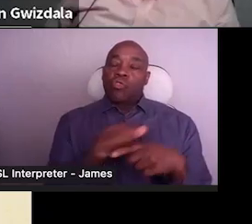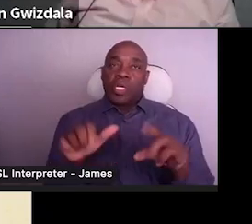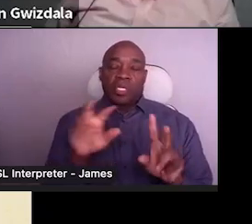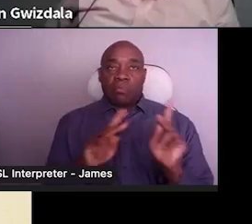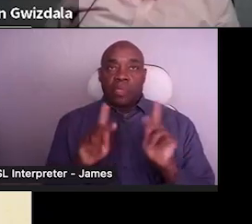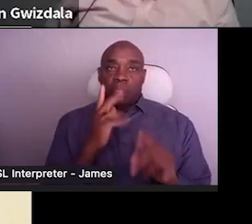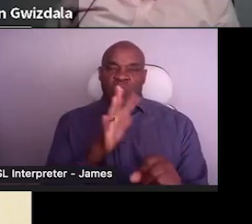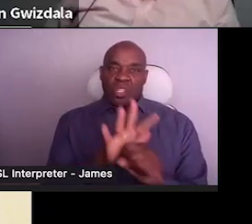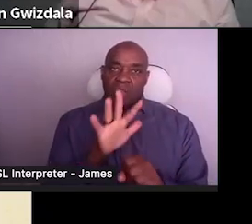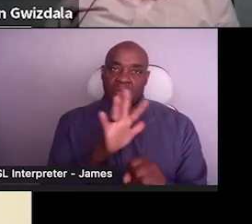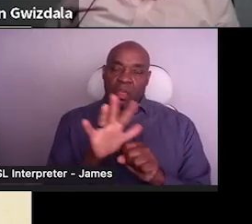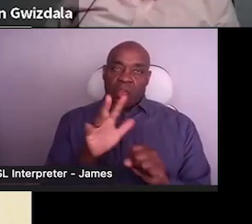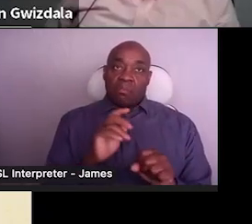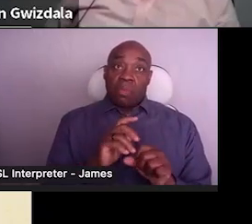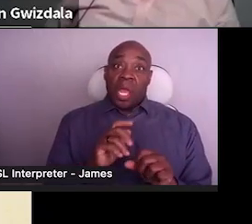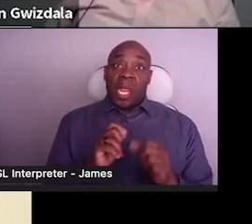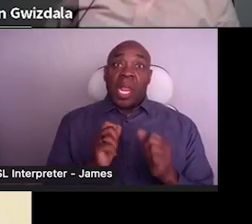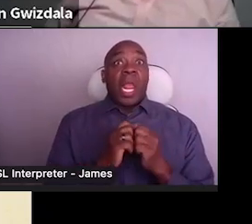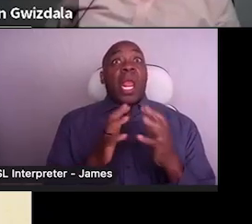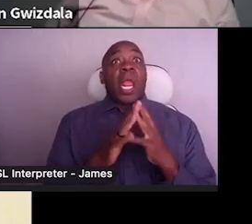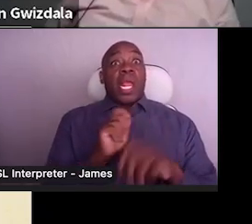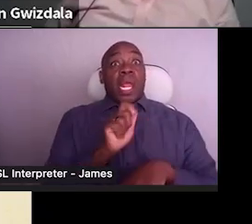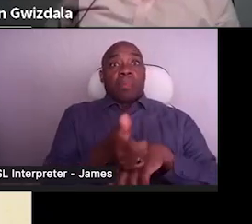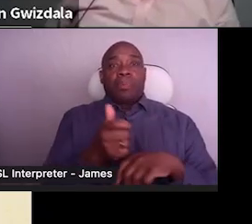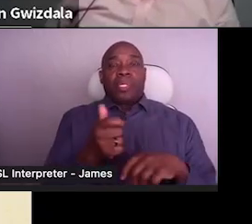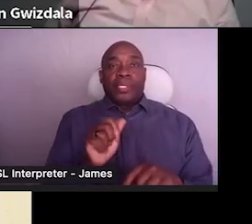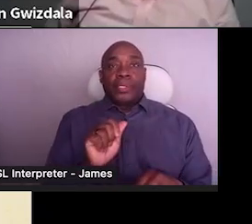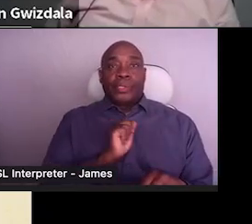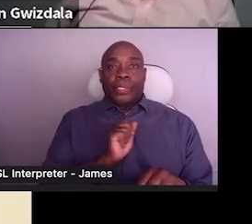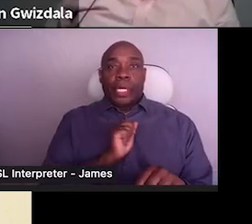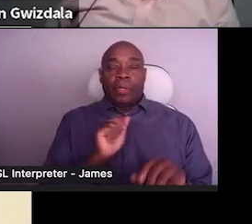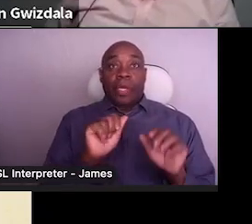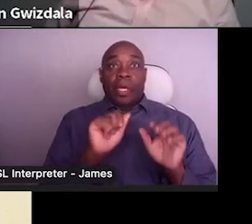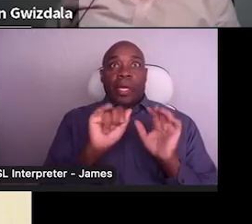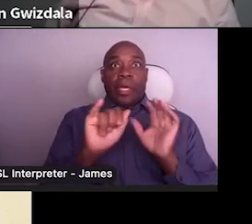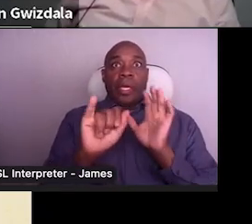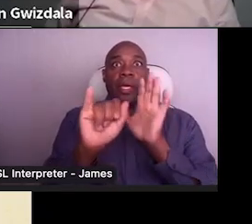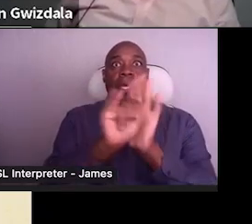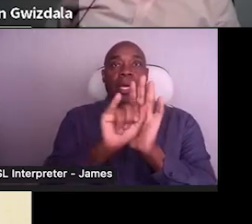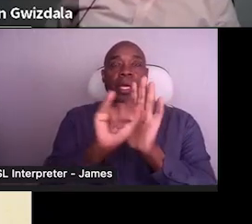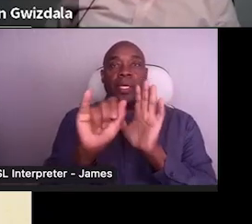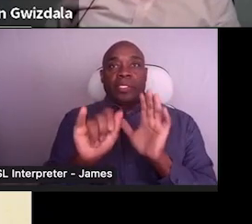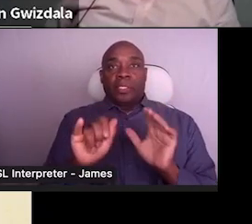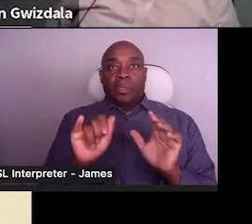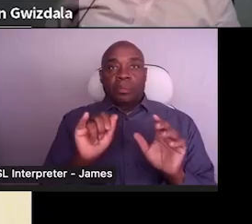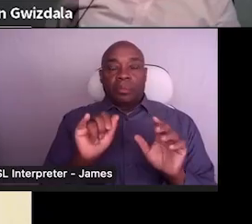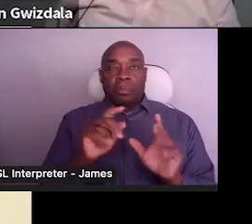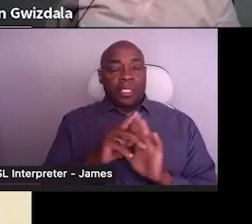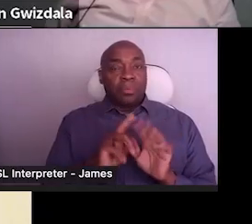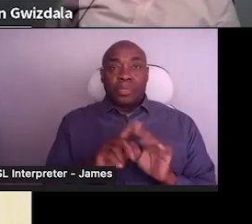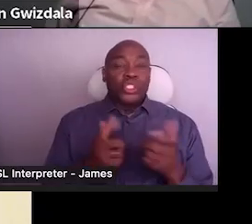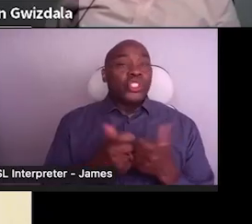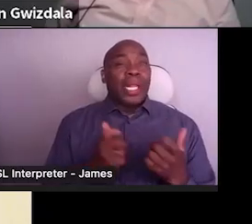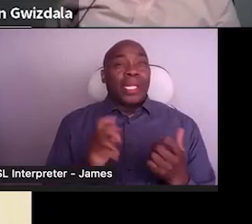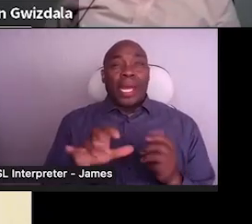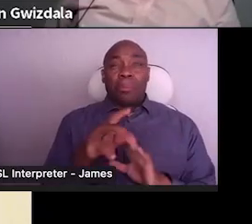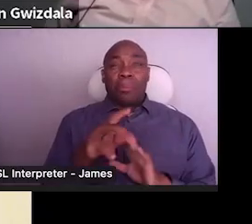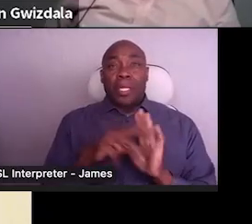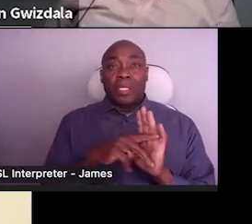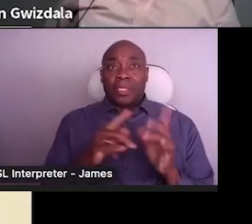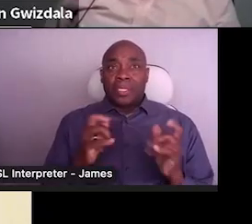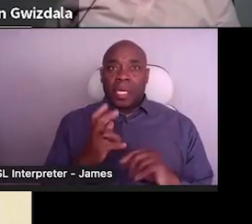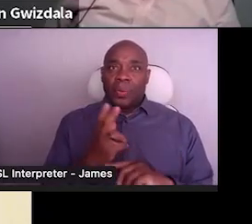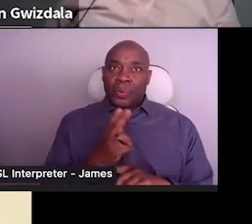by not training their people well enough by implementing the self-ID policy. The challenge is that this